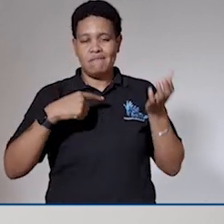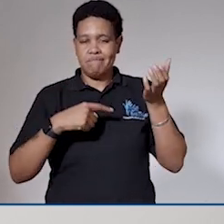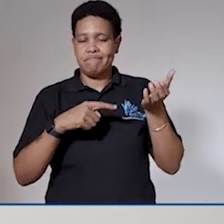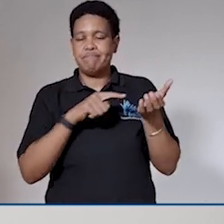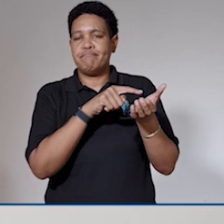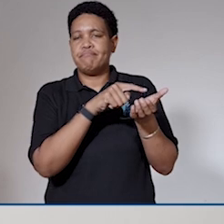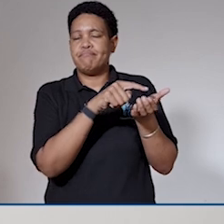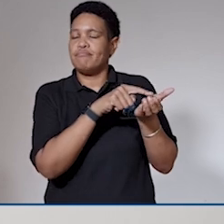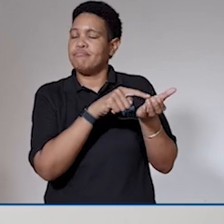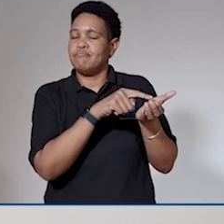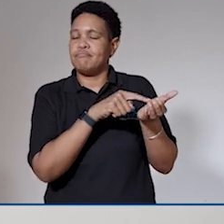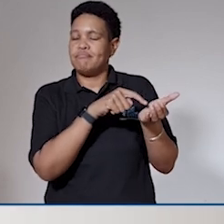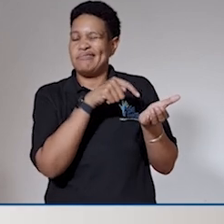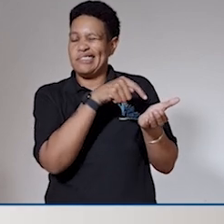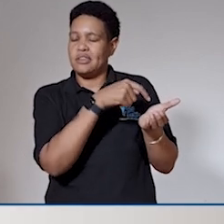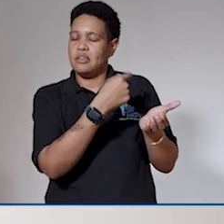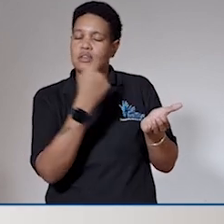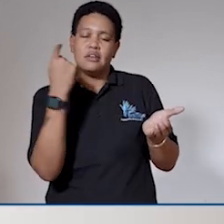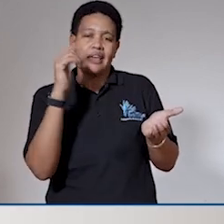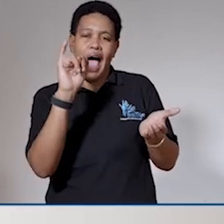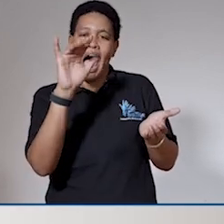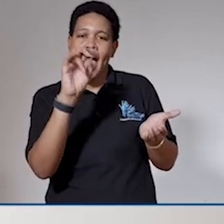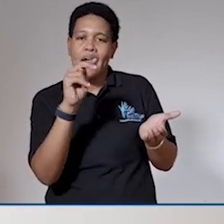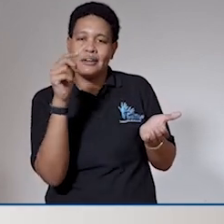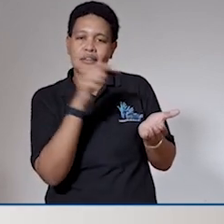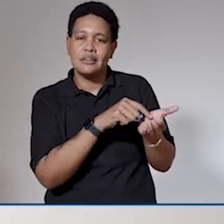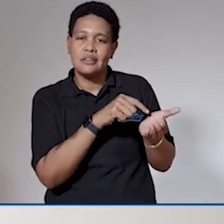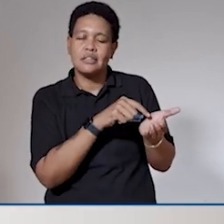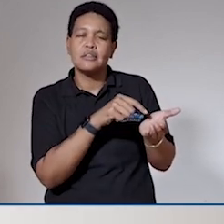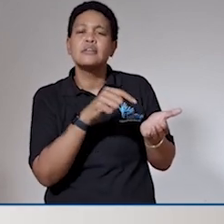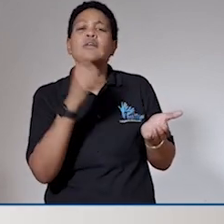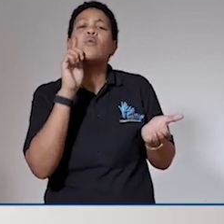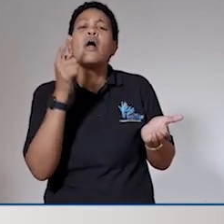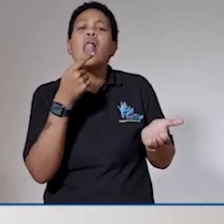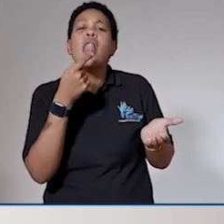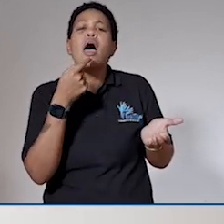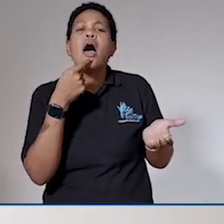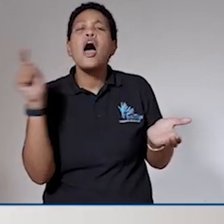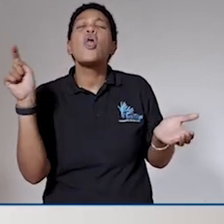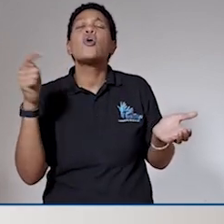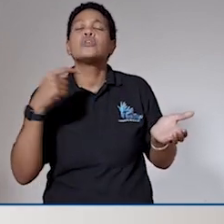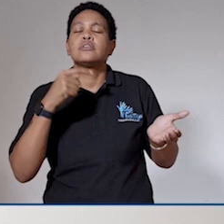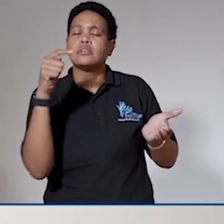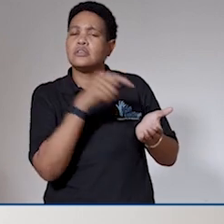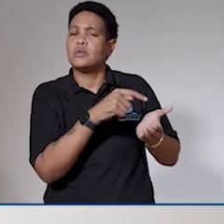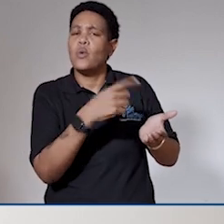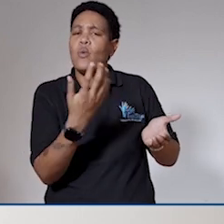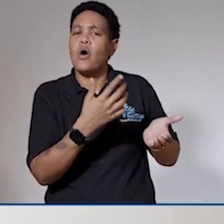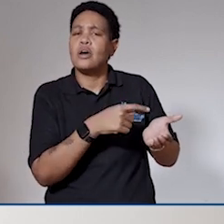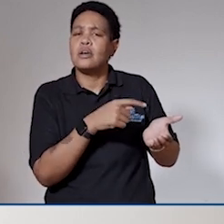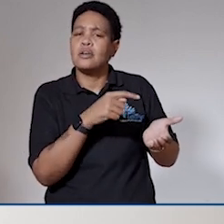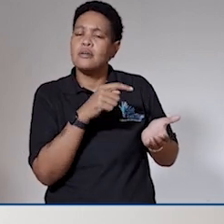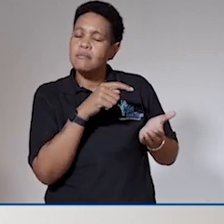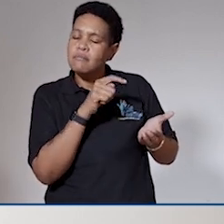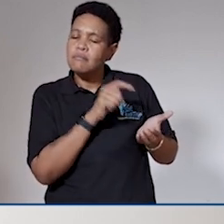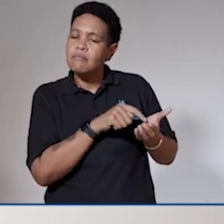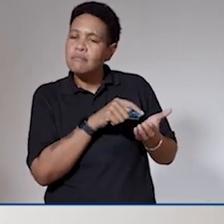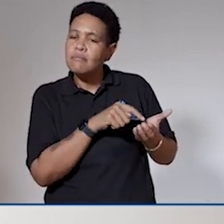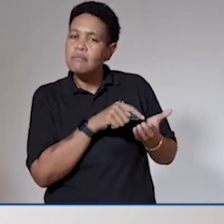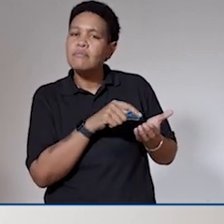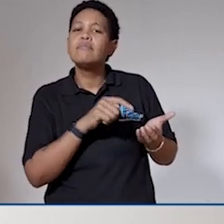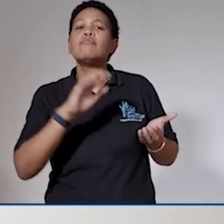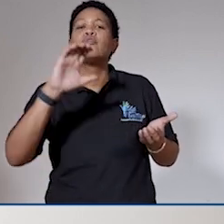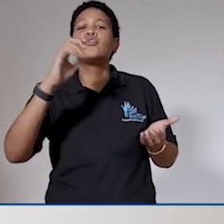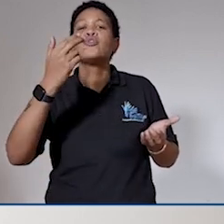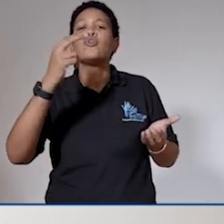an icon there, then the screen reader will announce that icon. Let's try this.